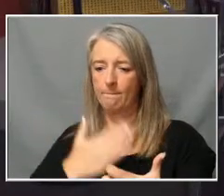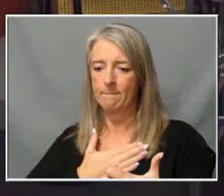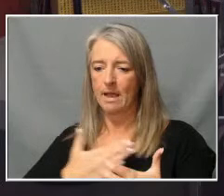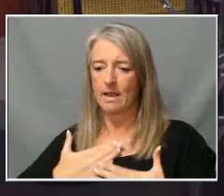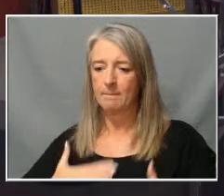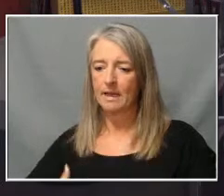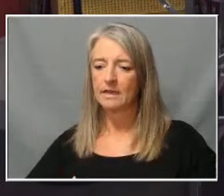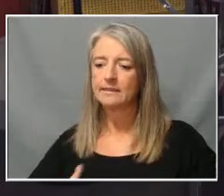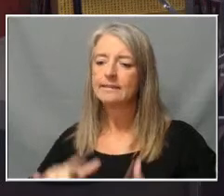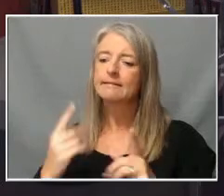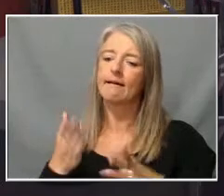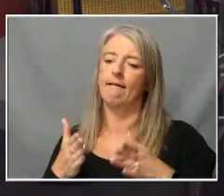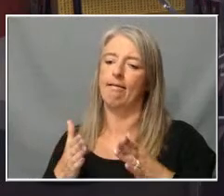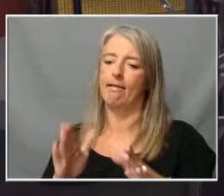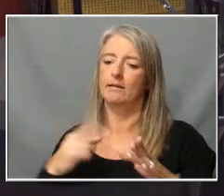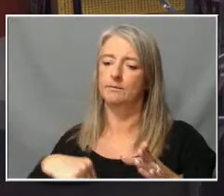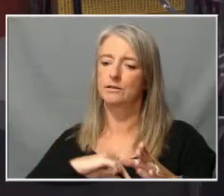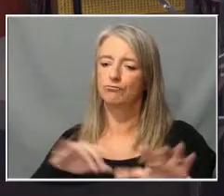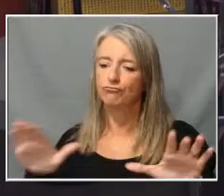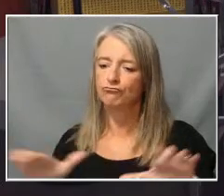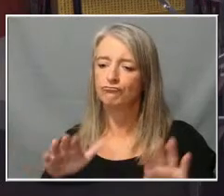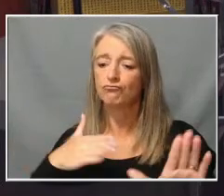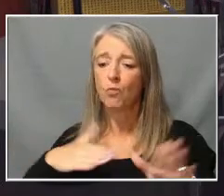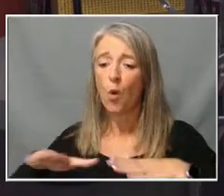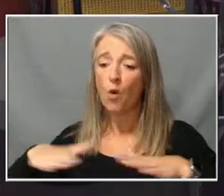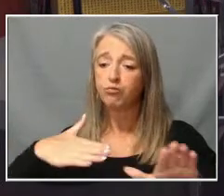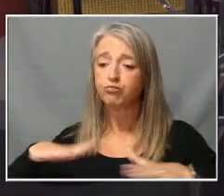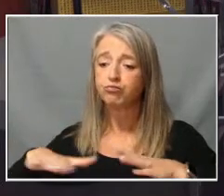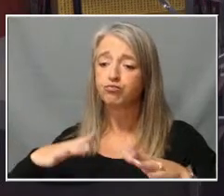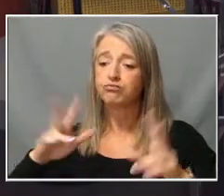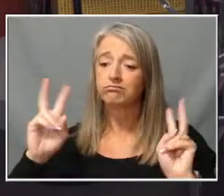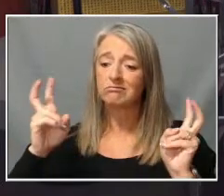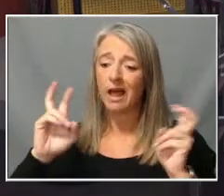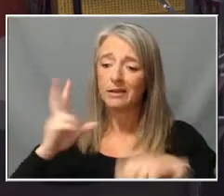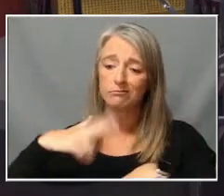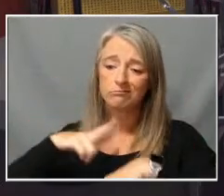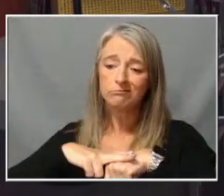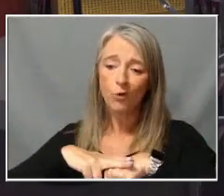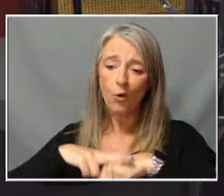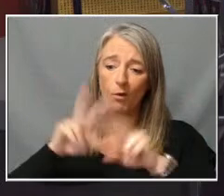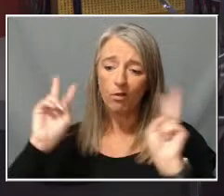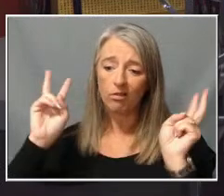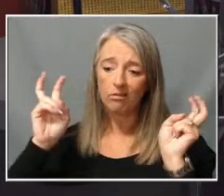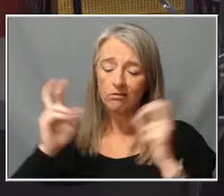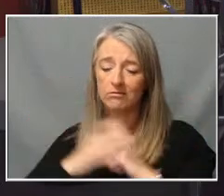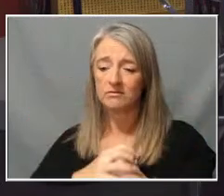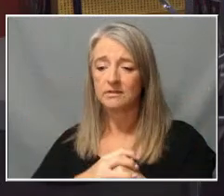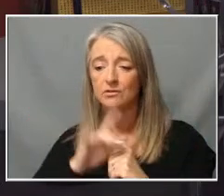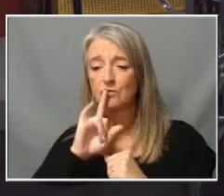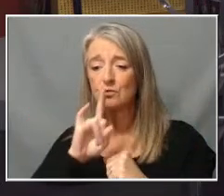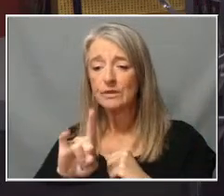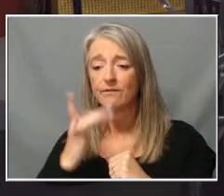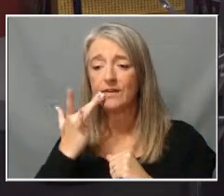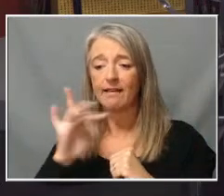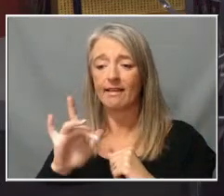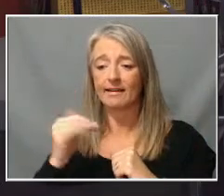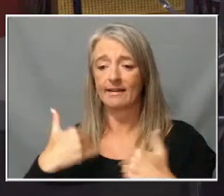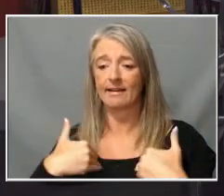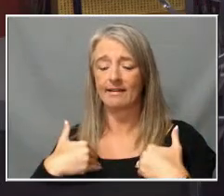to, pretty much walk around, like normal. So it's an incredible device that I'm very lucky to have. So tell us about